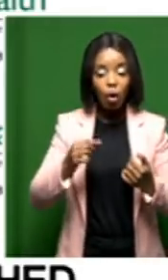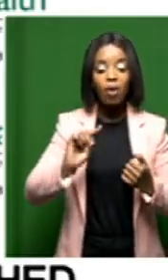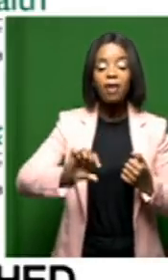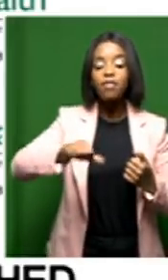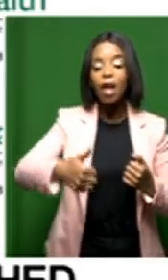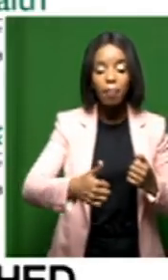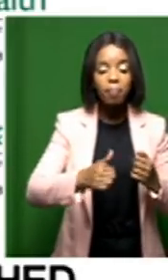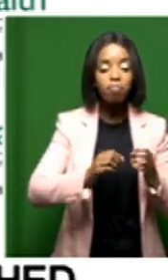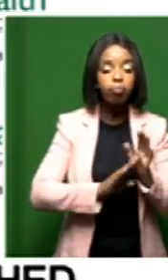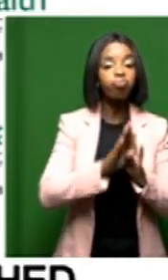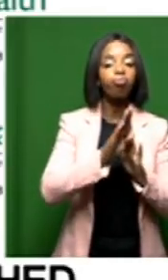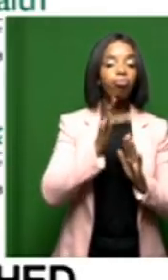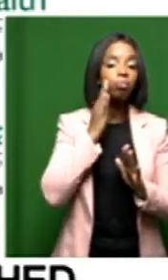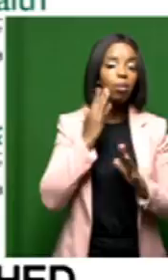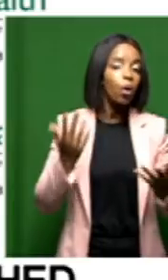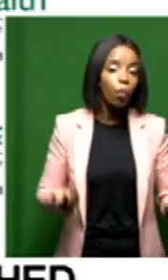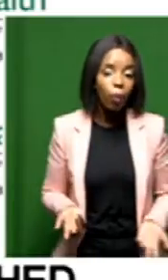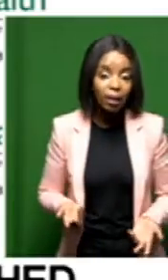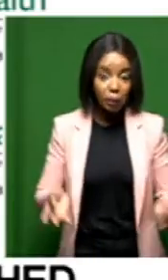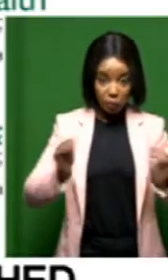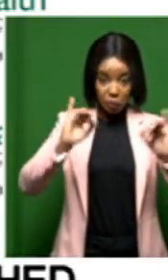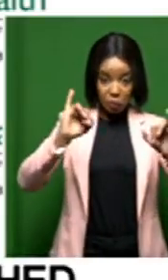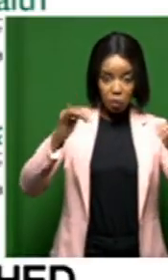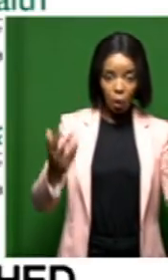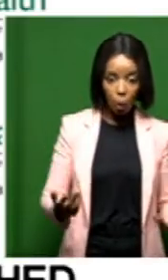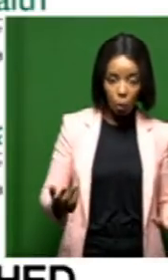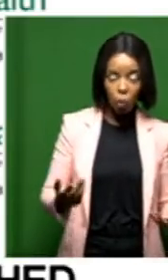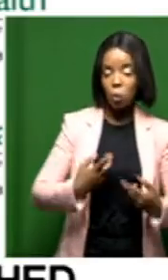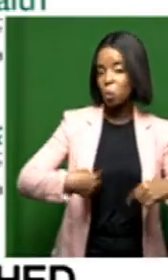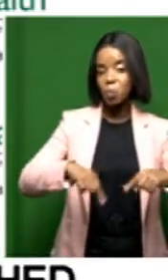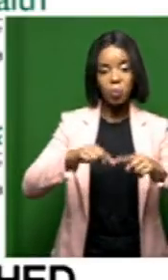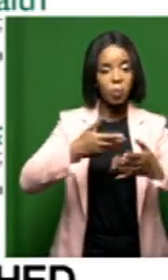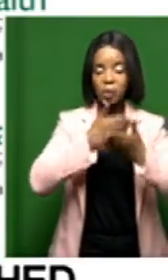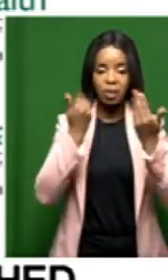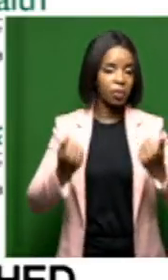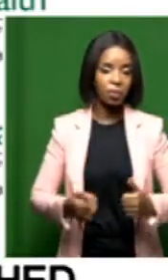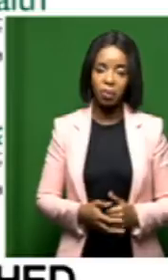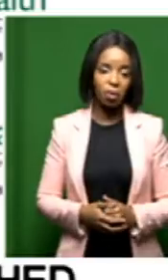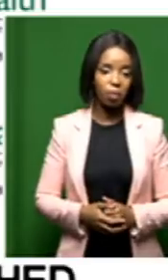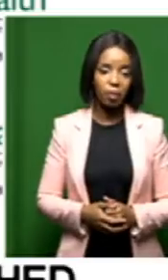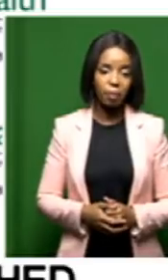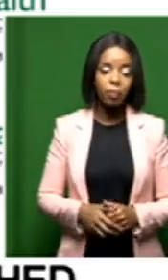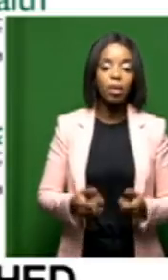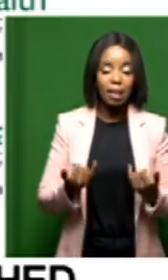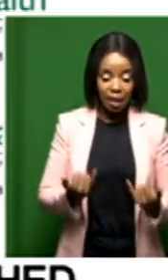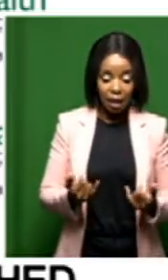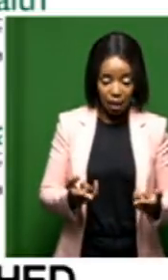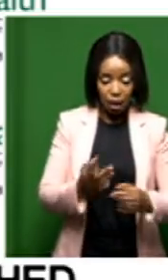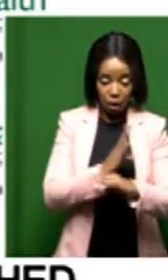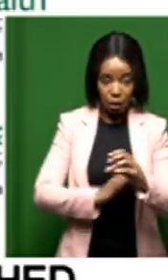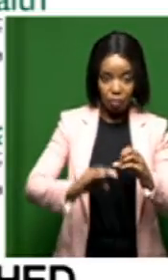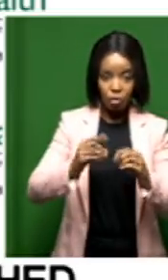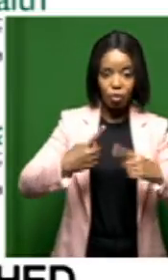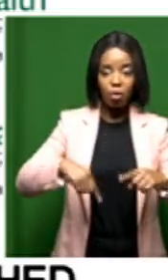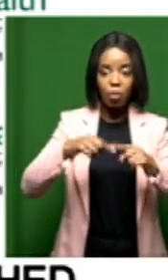to be, what will be the variant. And we have seen even with this one, that the vaccines have made very good protection for those